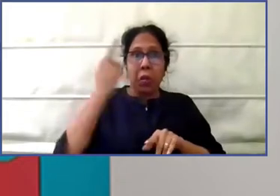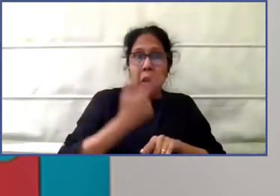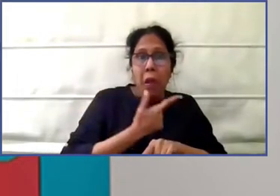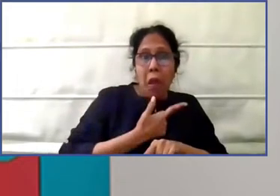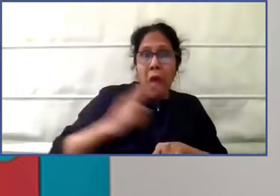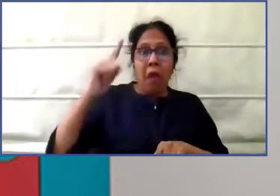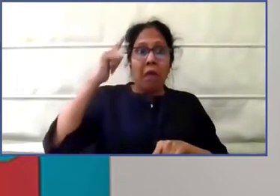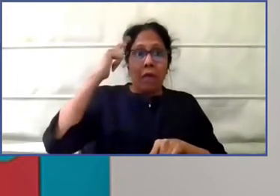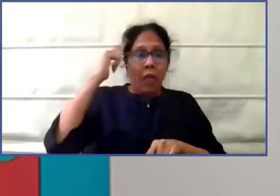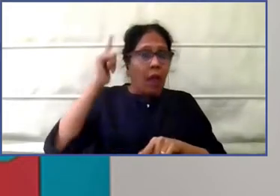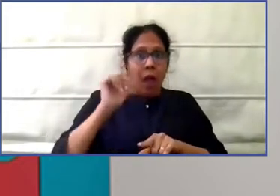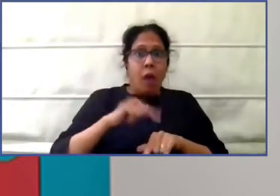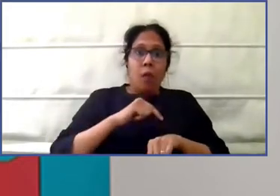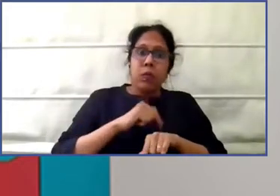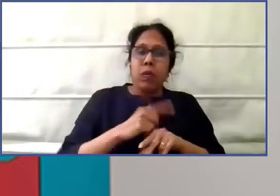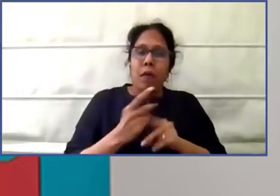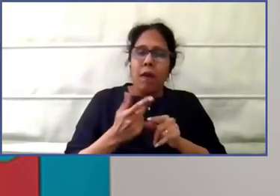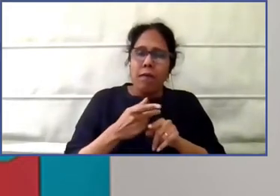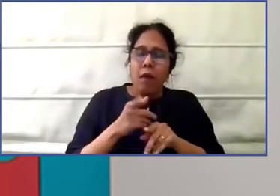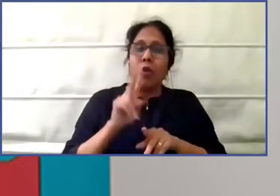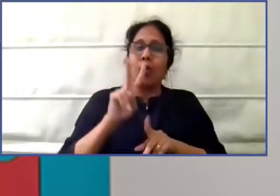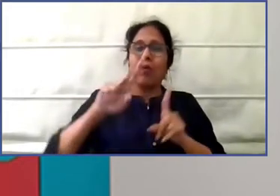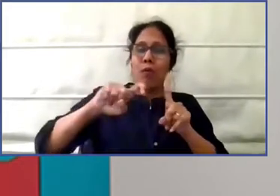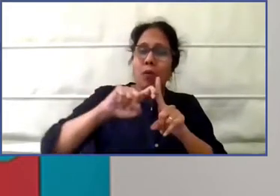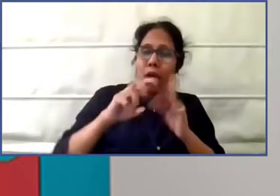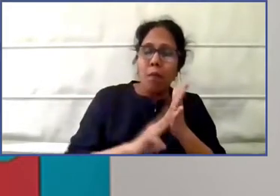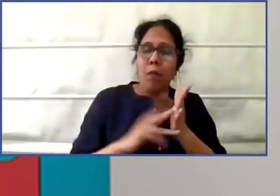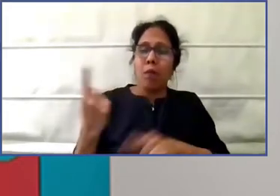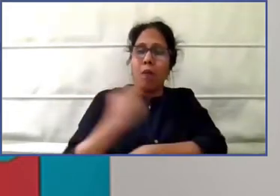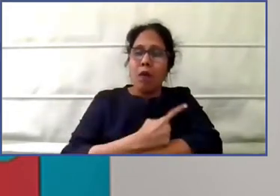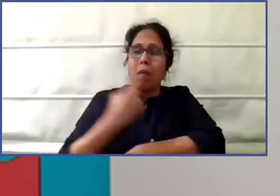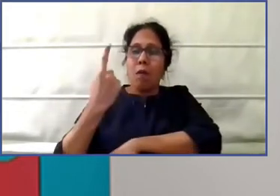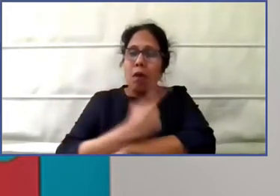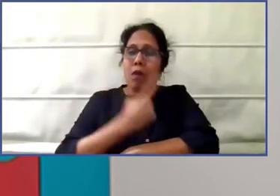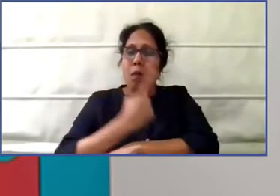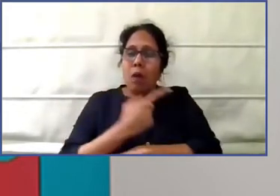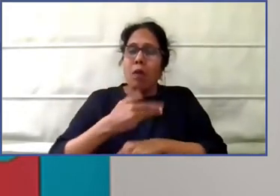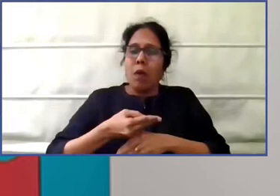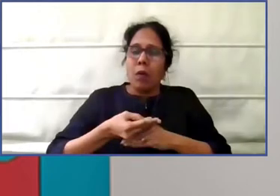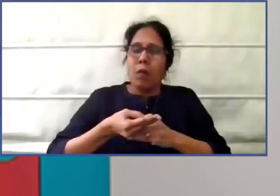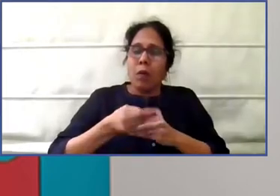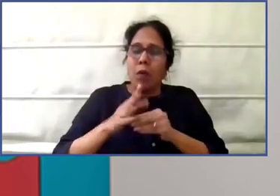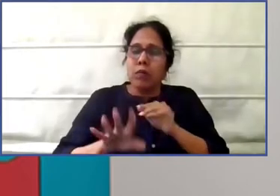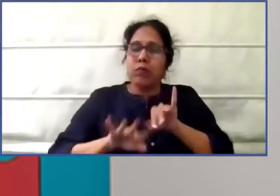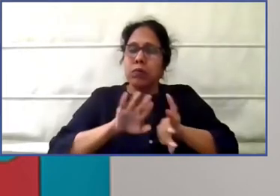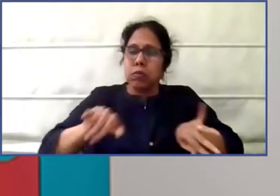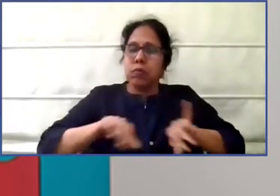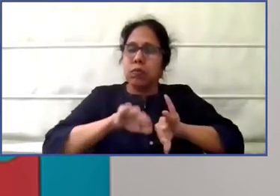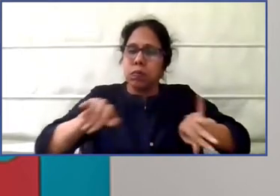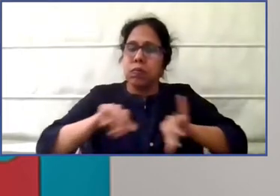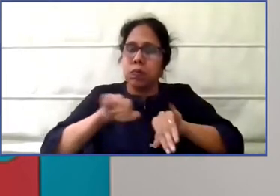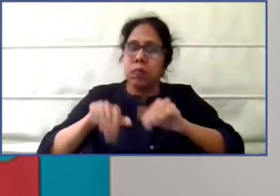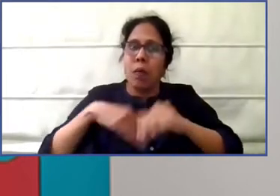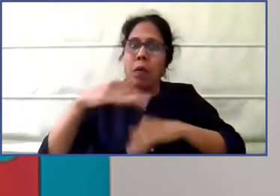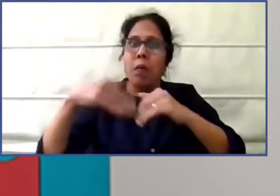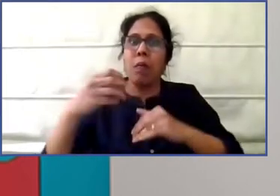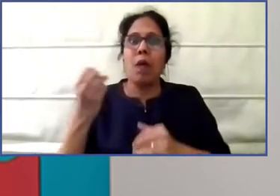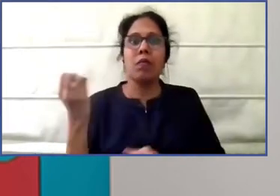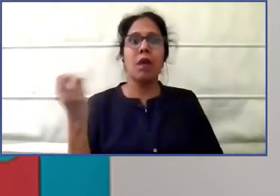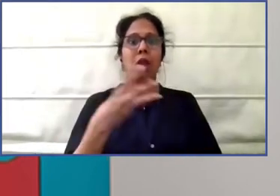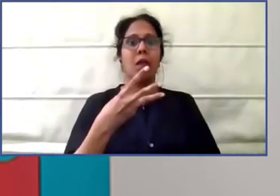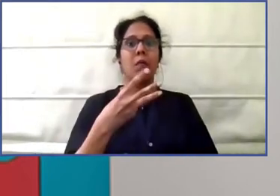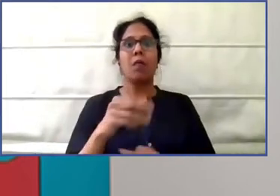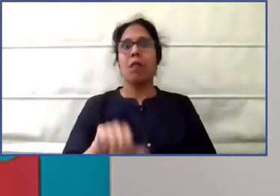up and started doing 2 kilometers every day in 3 months' time. And that put the pathway for me to become an